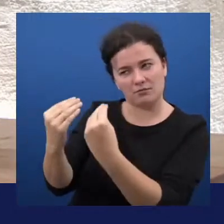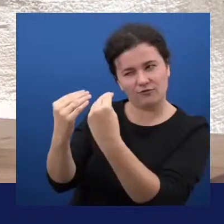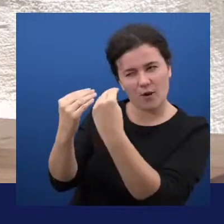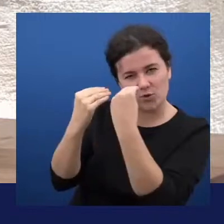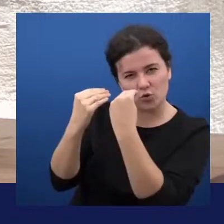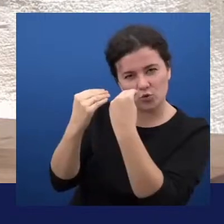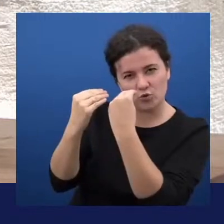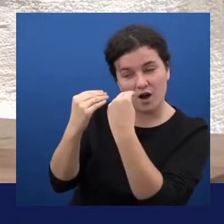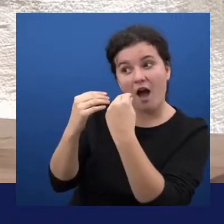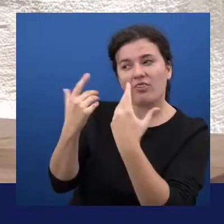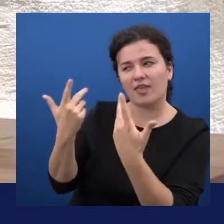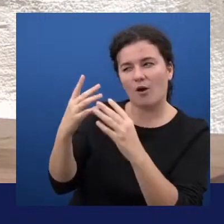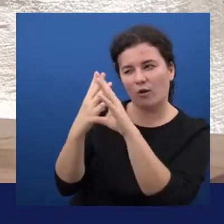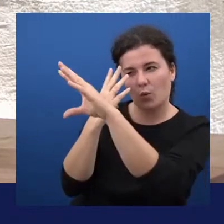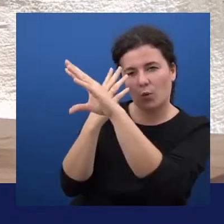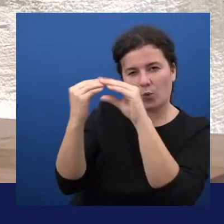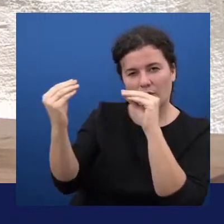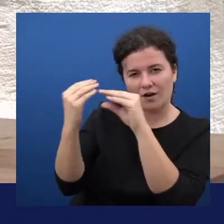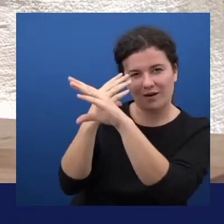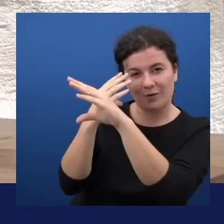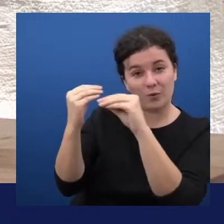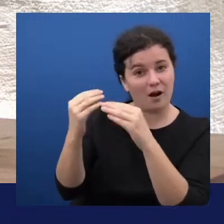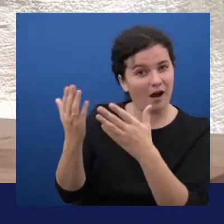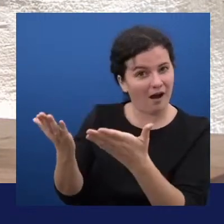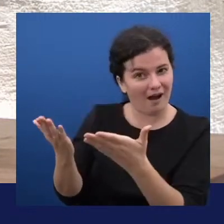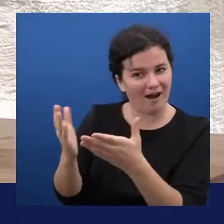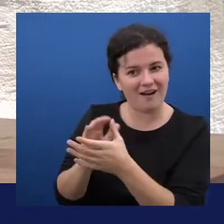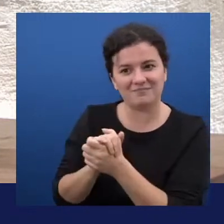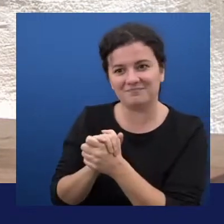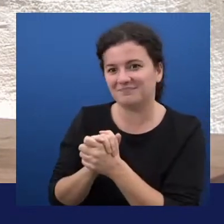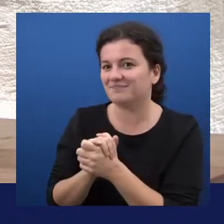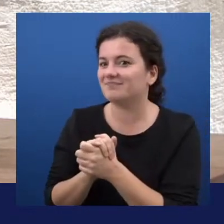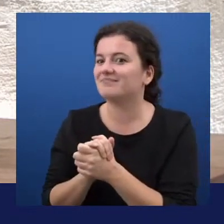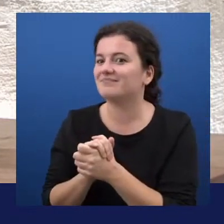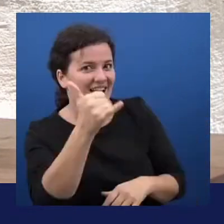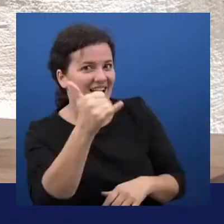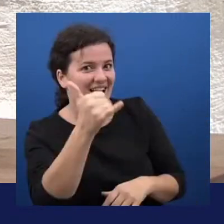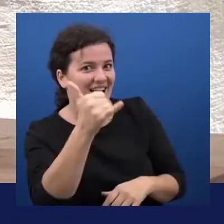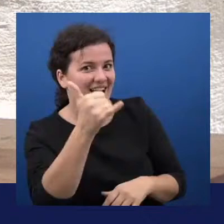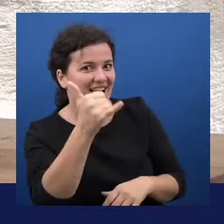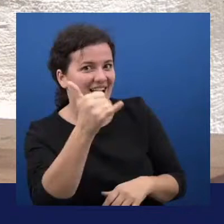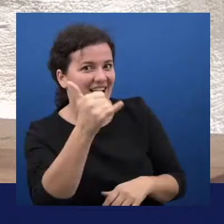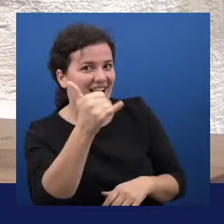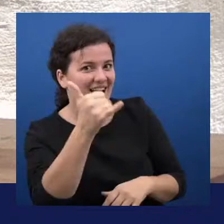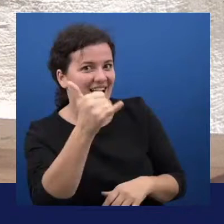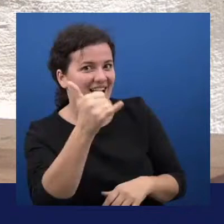classes from each other. Sounds It's like good. learning. It's so cool.